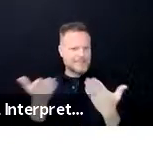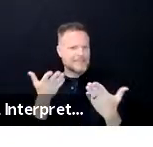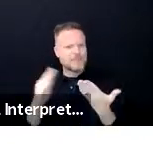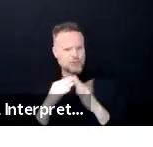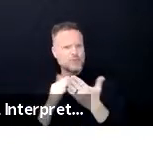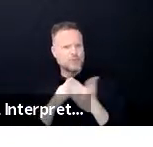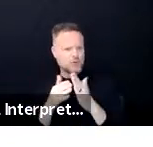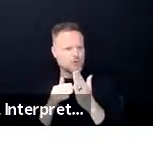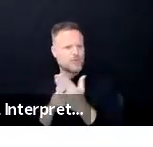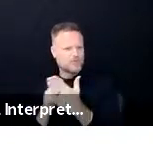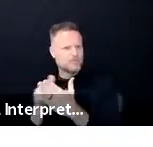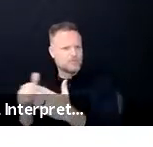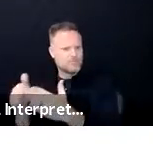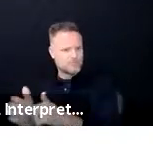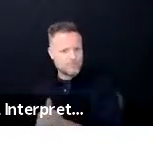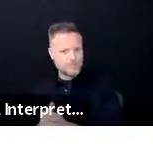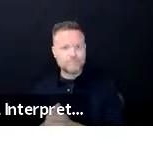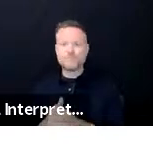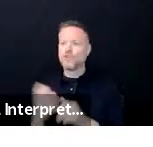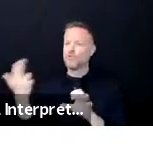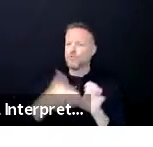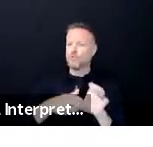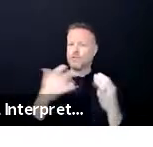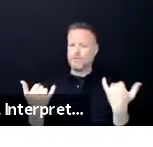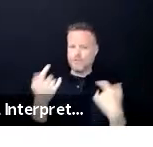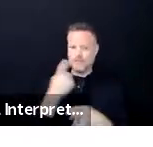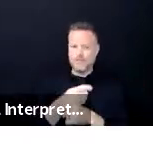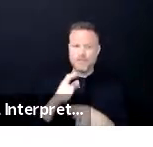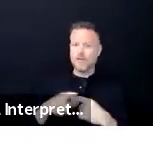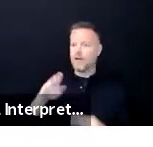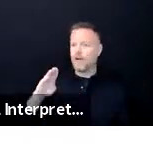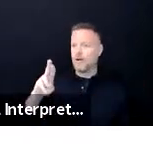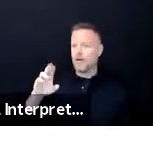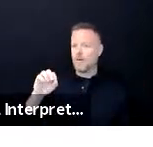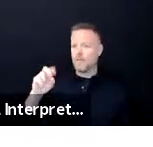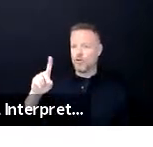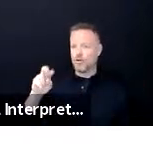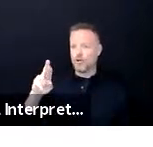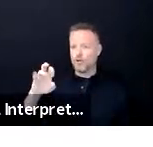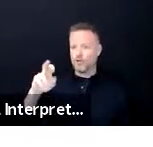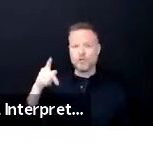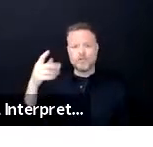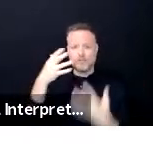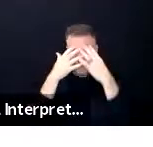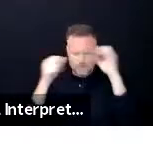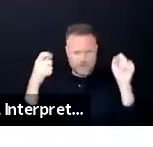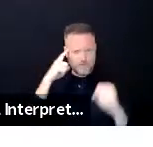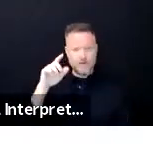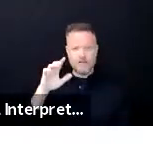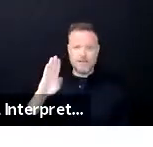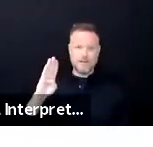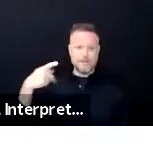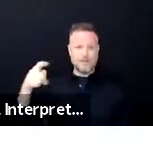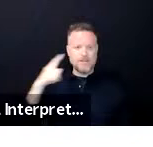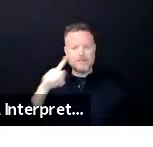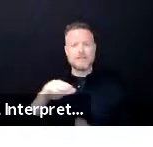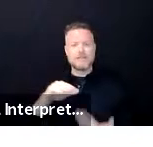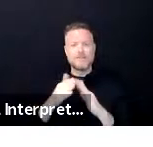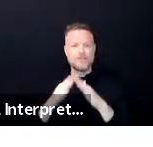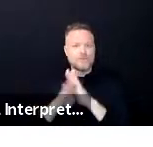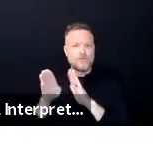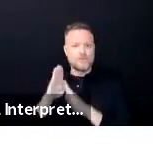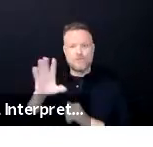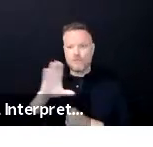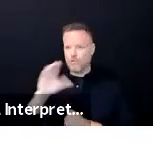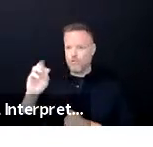basis. Joining him in the presentation is Broderick Crawford, who is president of the NBC Community Development Corporation, which